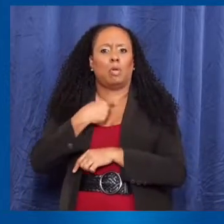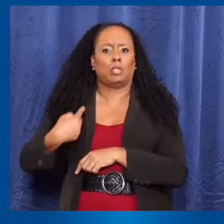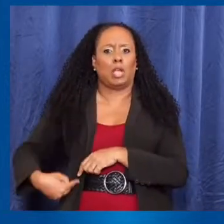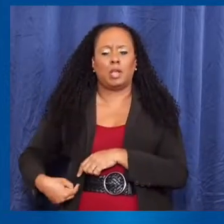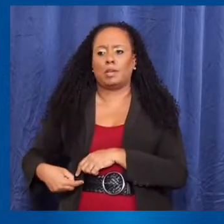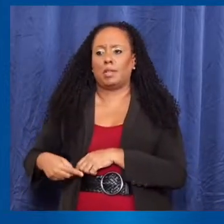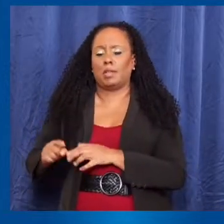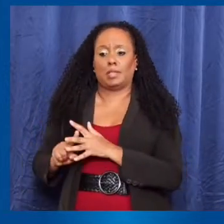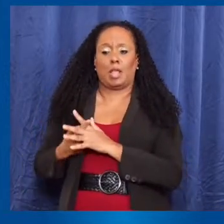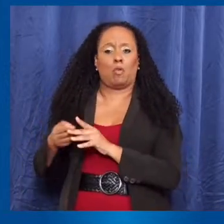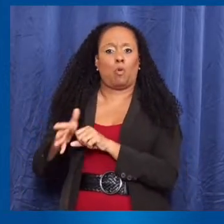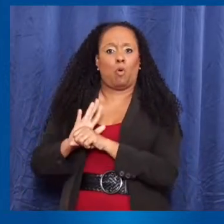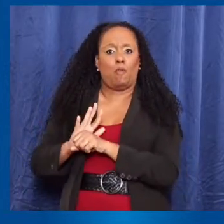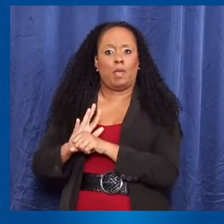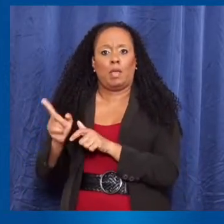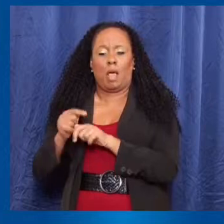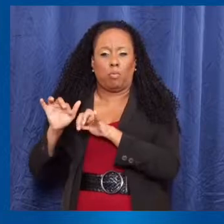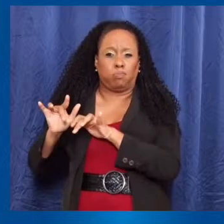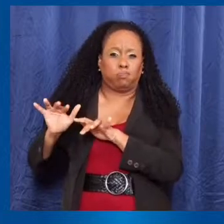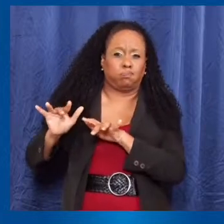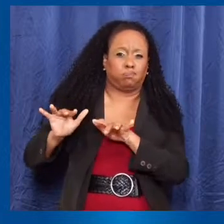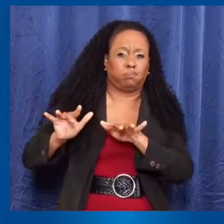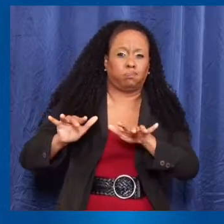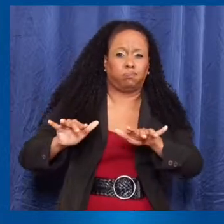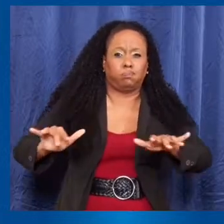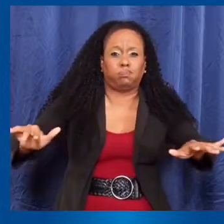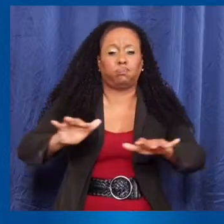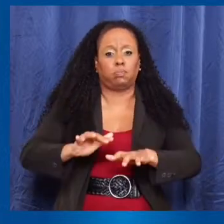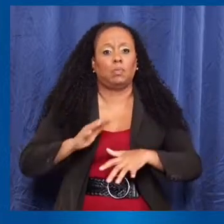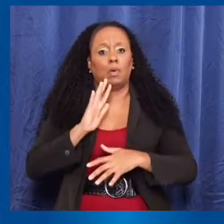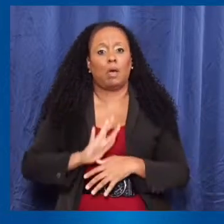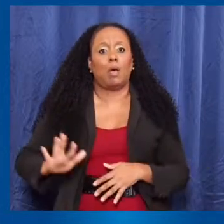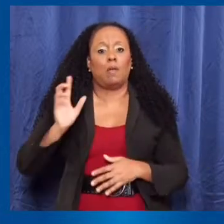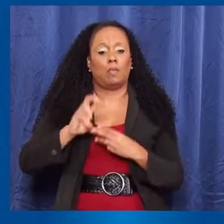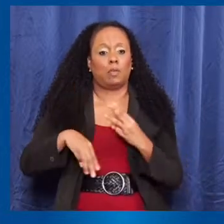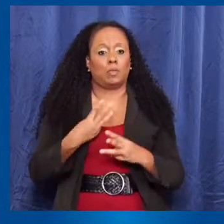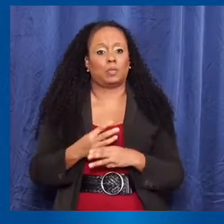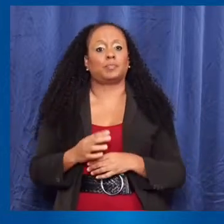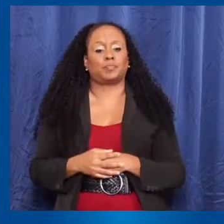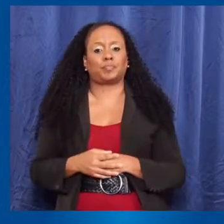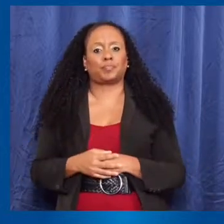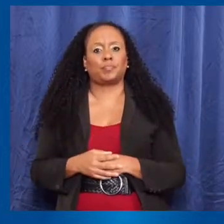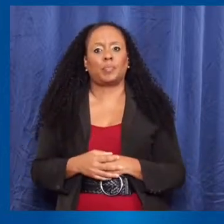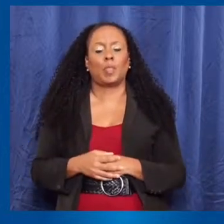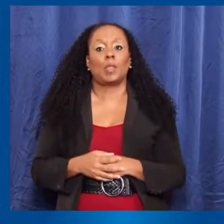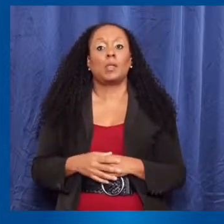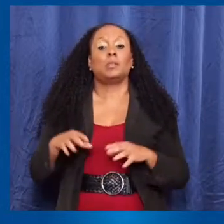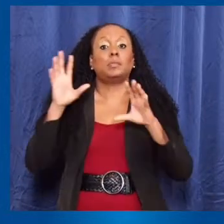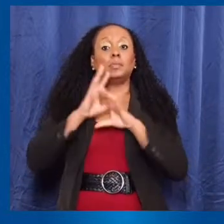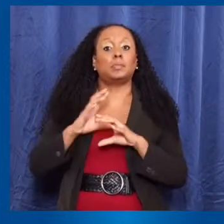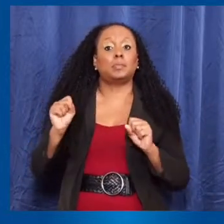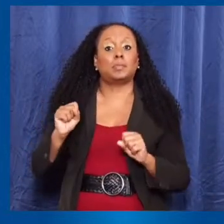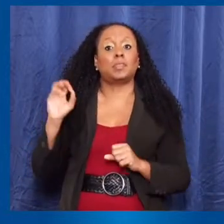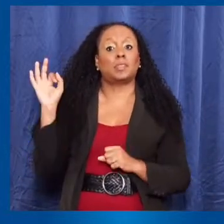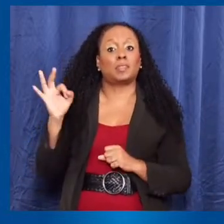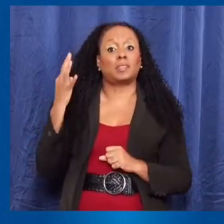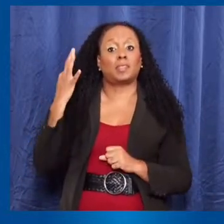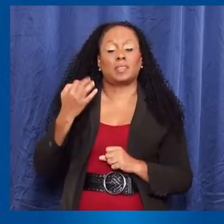March 2020, when the life of everybody changed, President Macron, he said at the